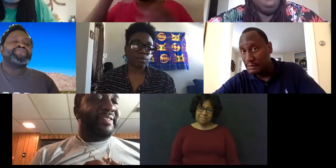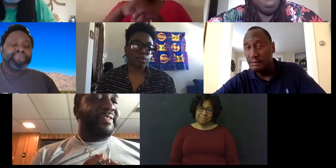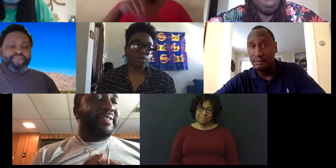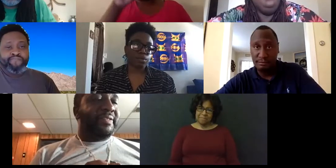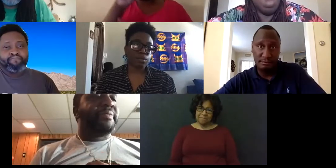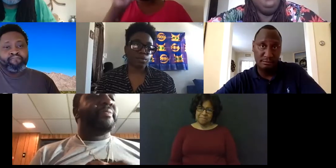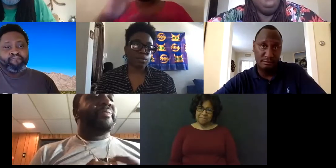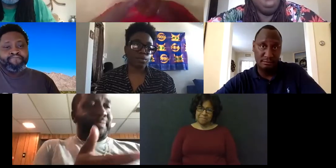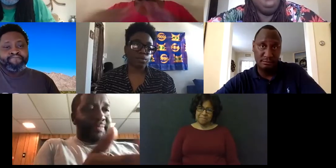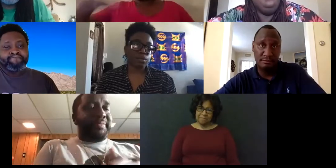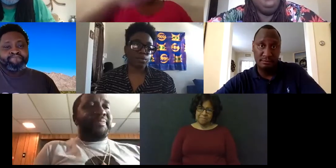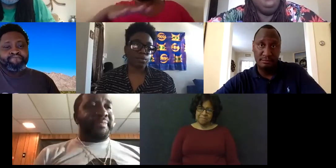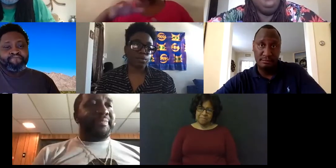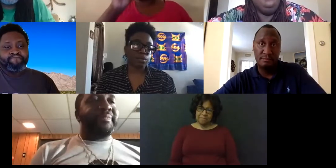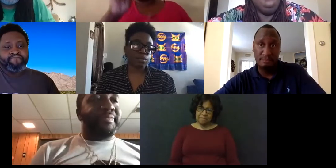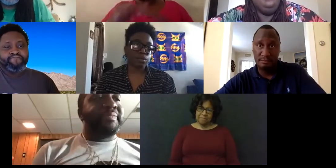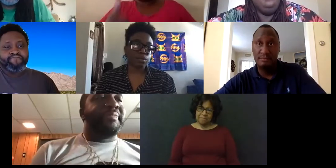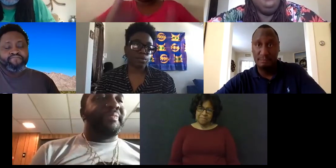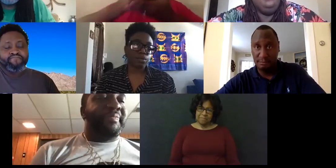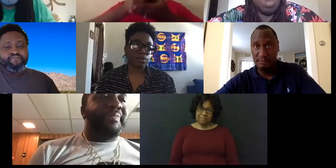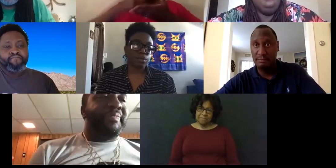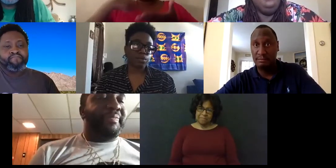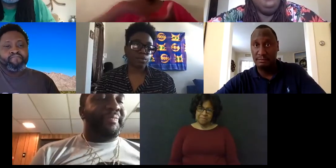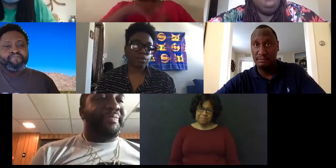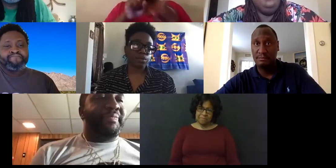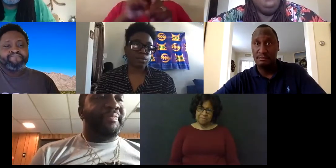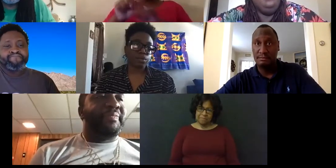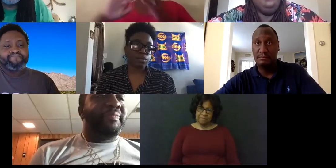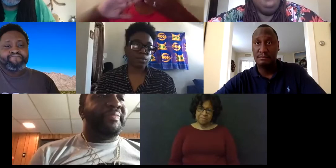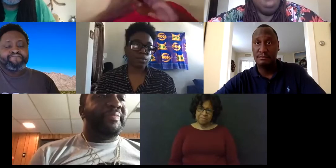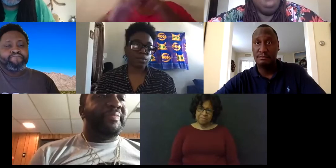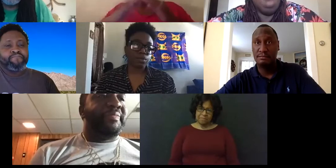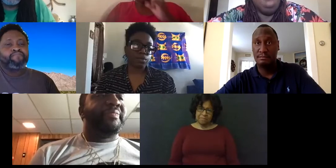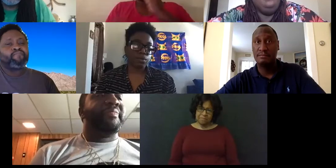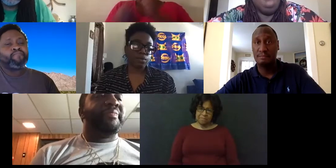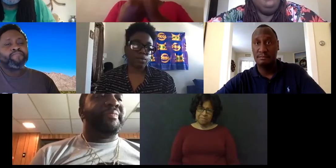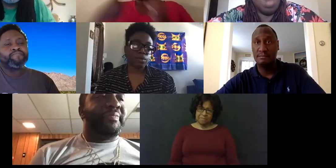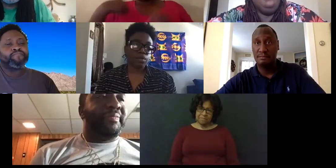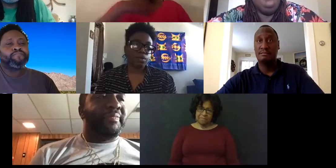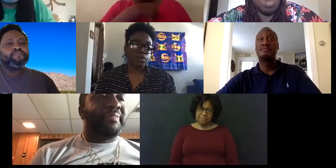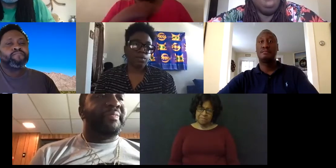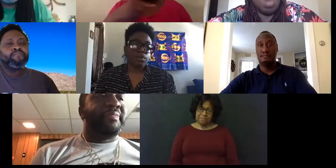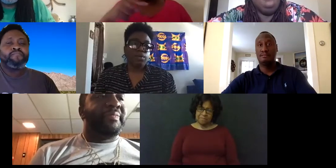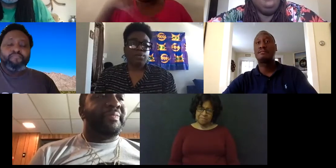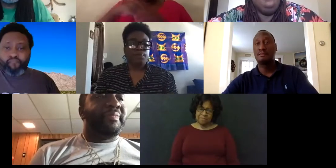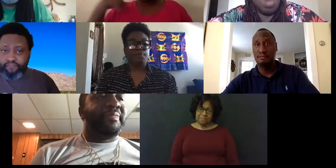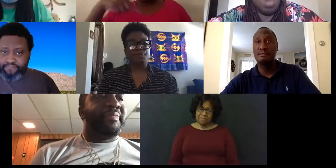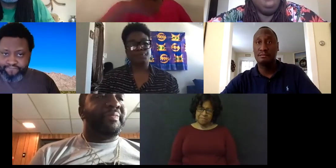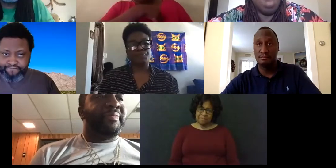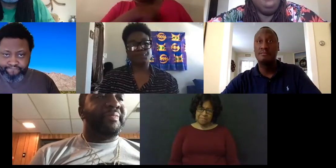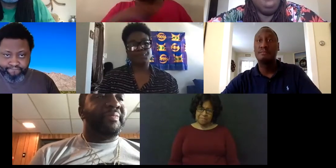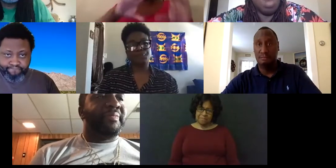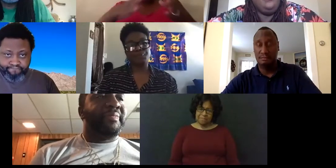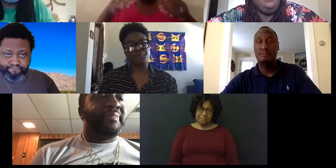to help us as a community and be allies to our cause and our movement in creating